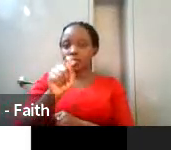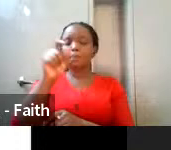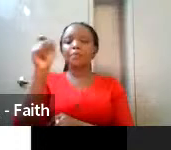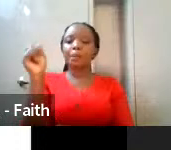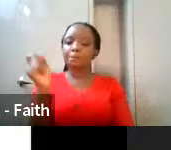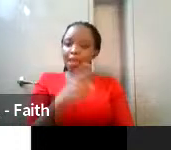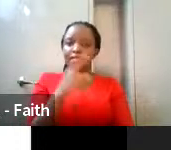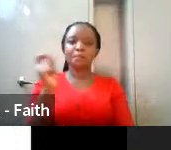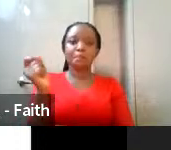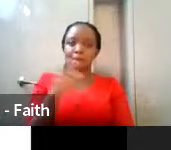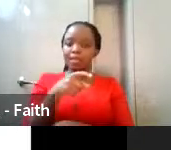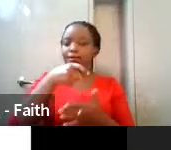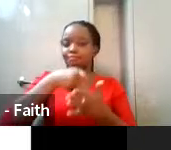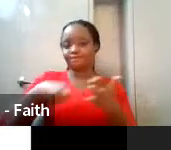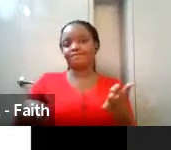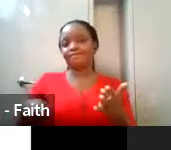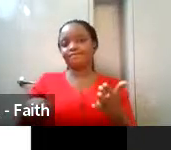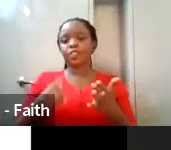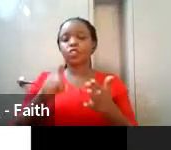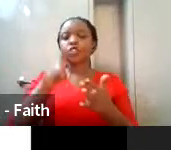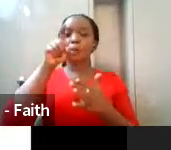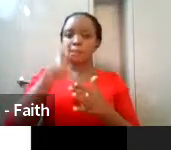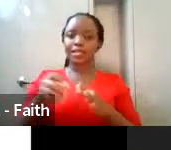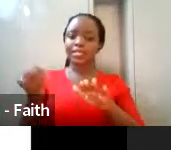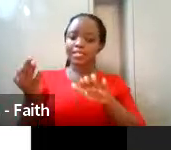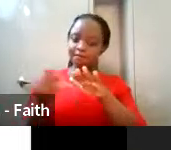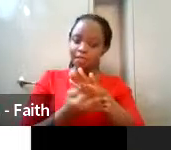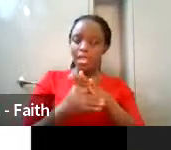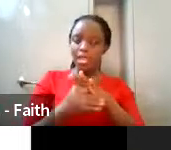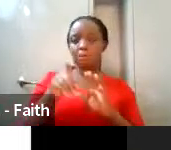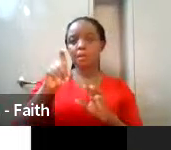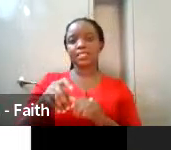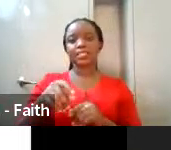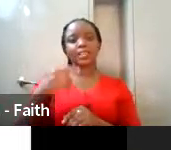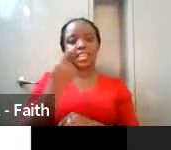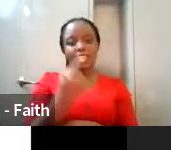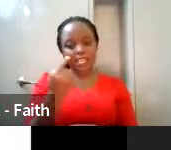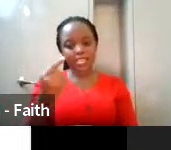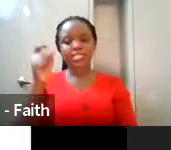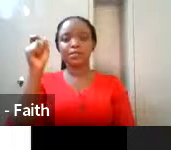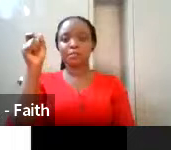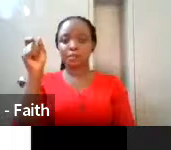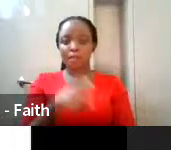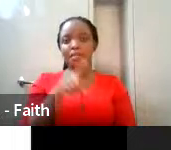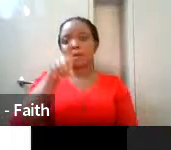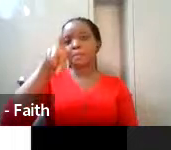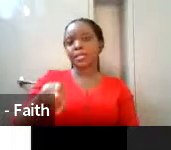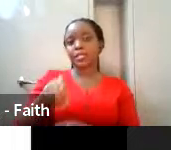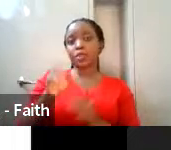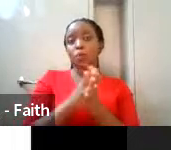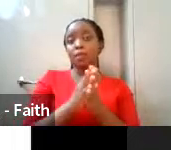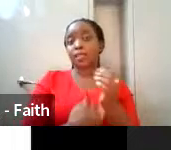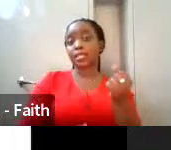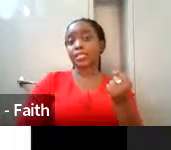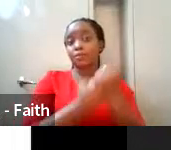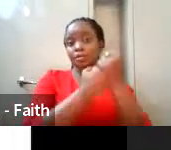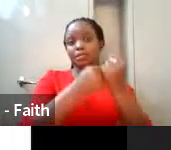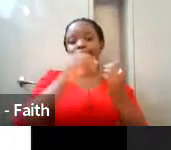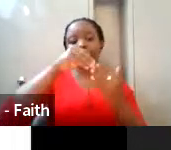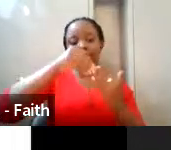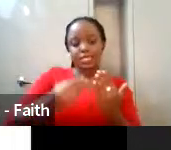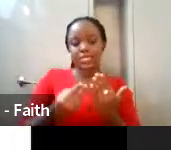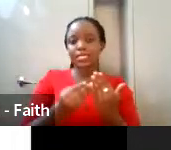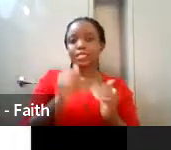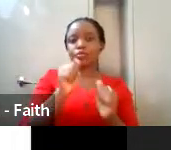tax. So Yes. you will have to file it every month, of course, with the supporting receipts that